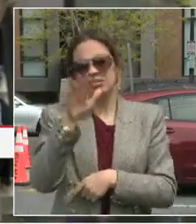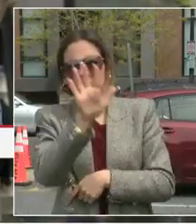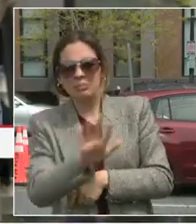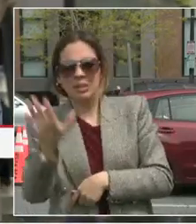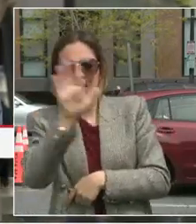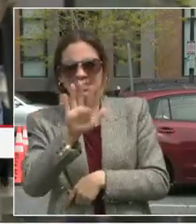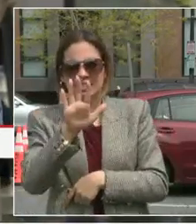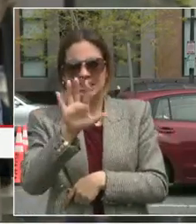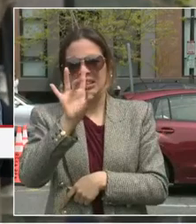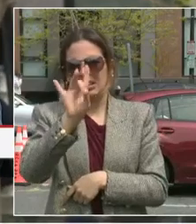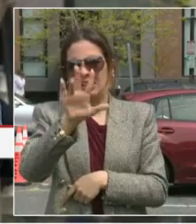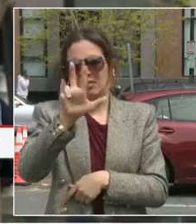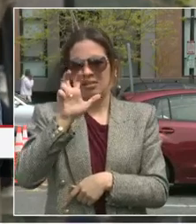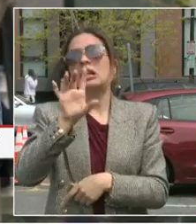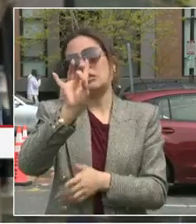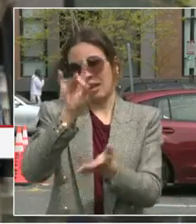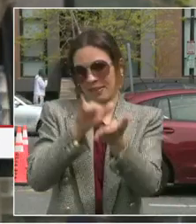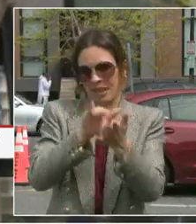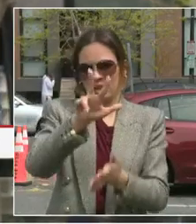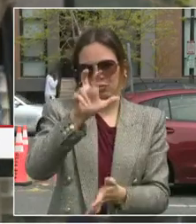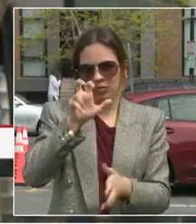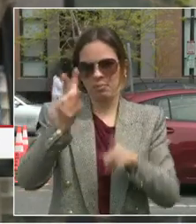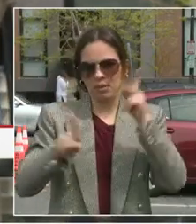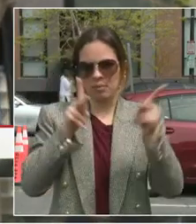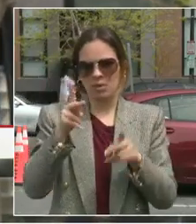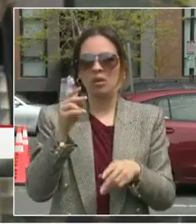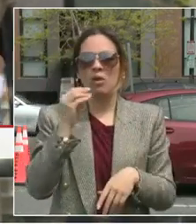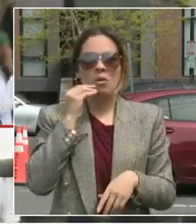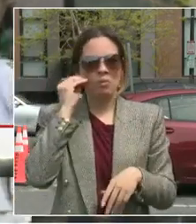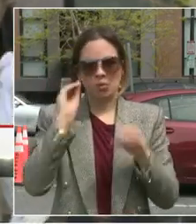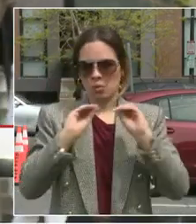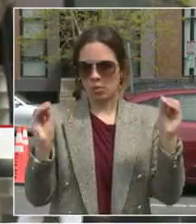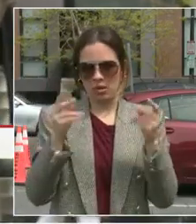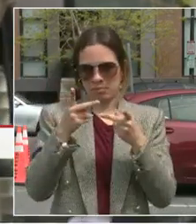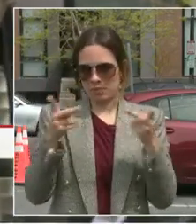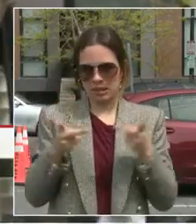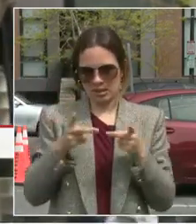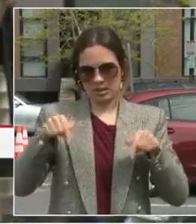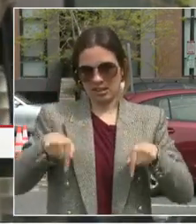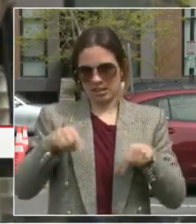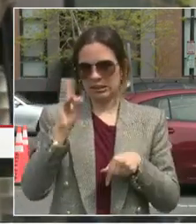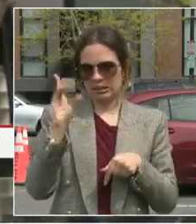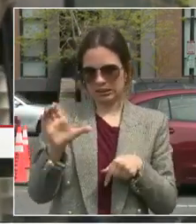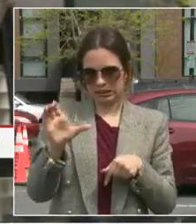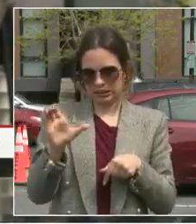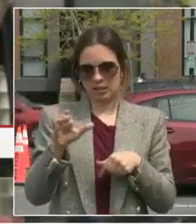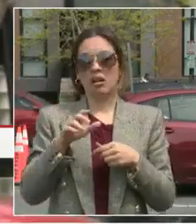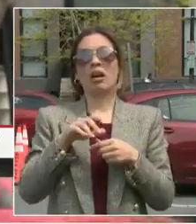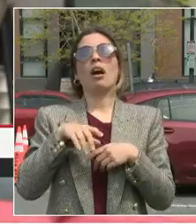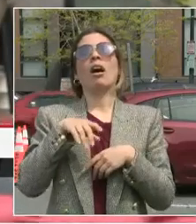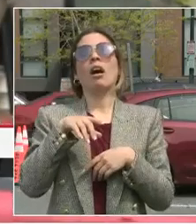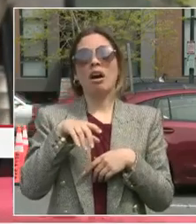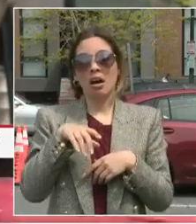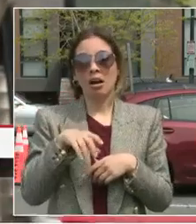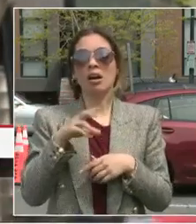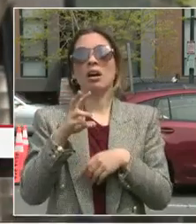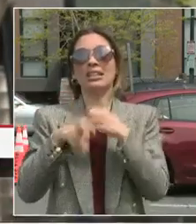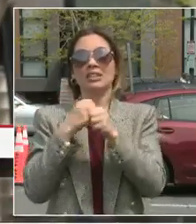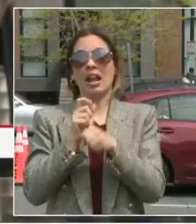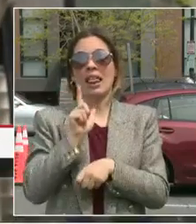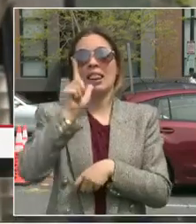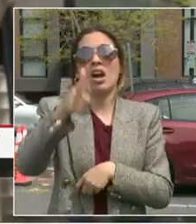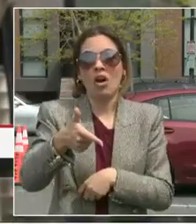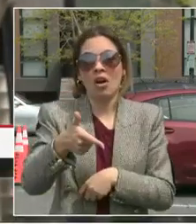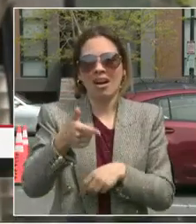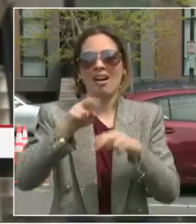8,300 people experiencing homelessness in DC. 6 years later, we have just